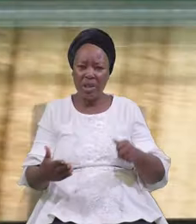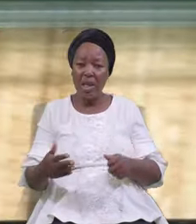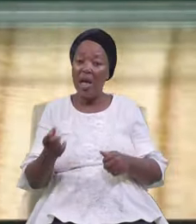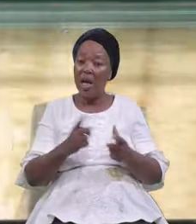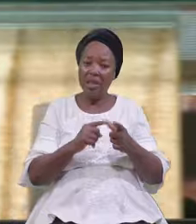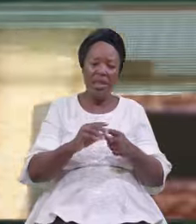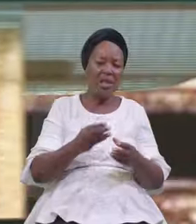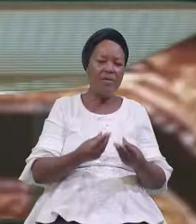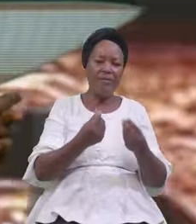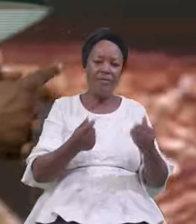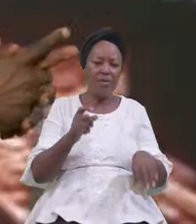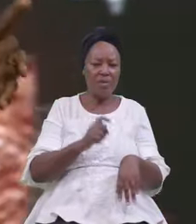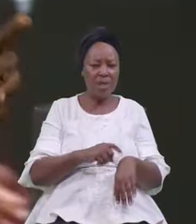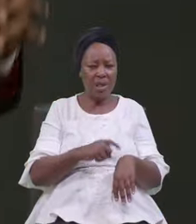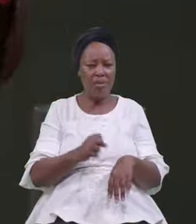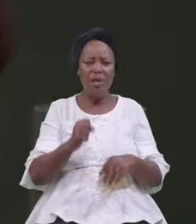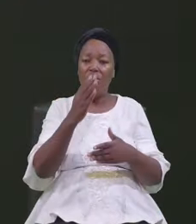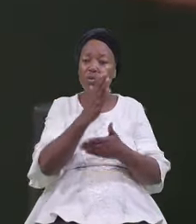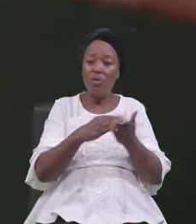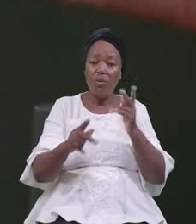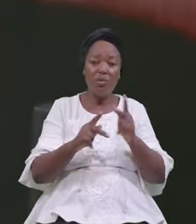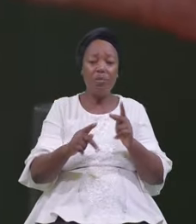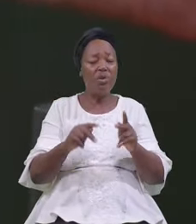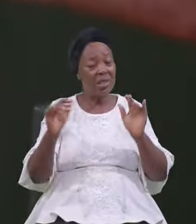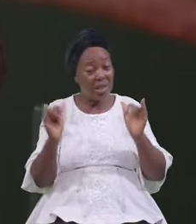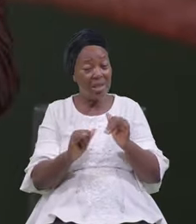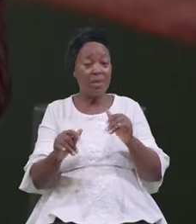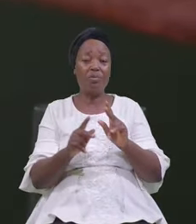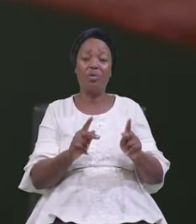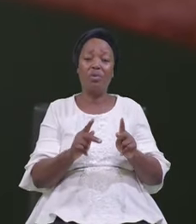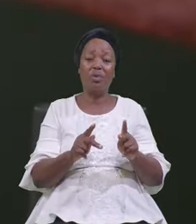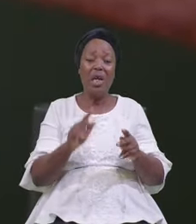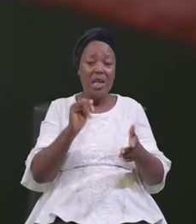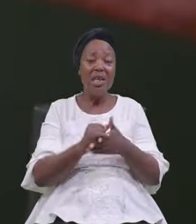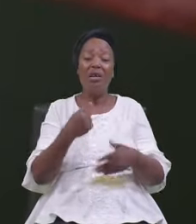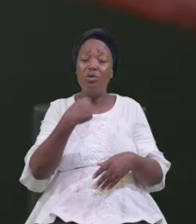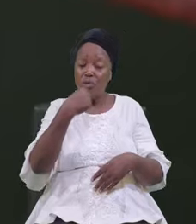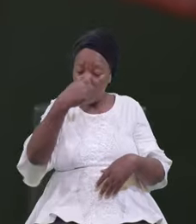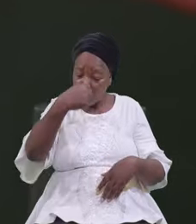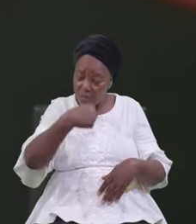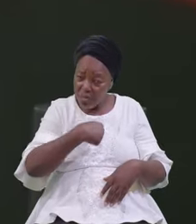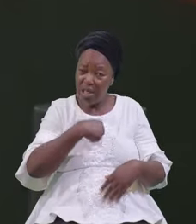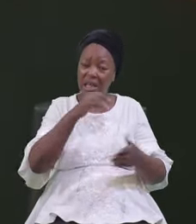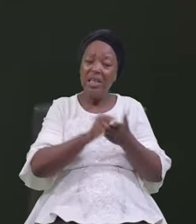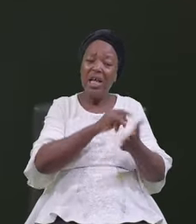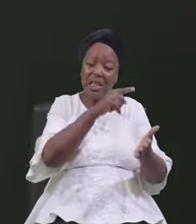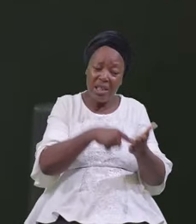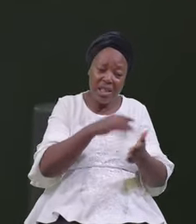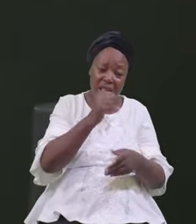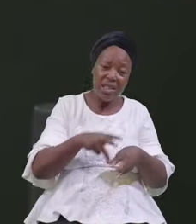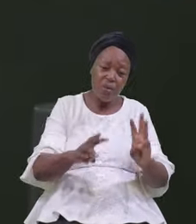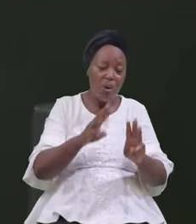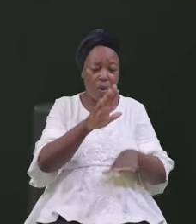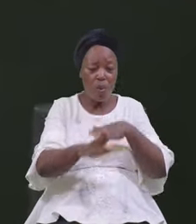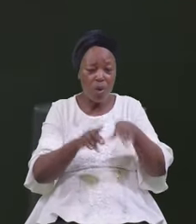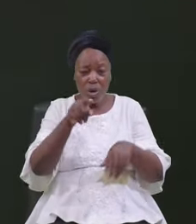few times, some of the people, the same people that told me, this is the way, walk here, there,